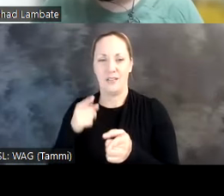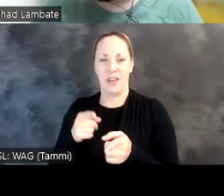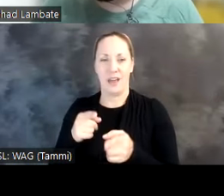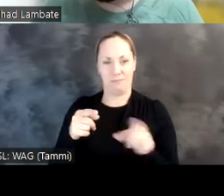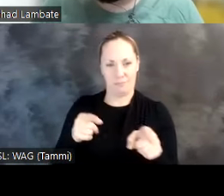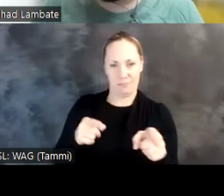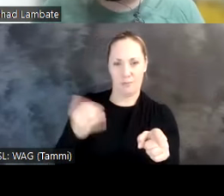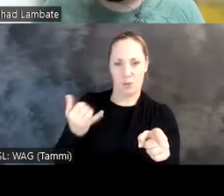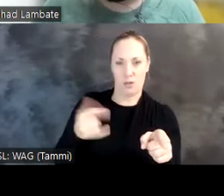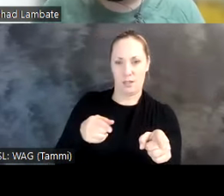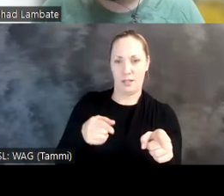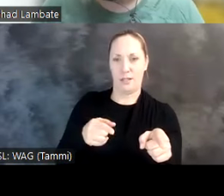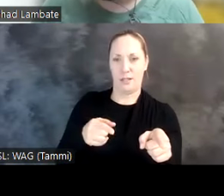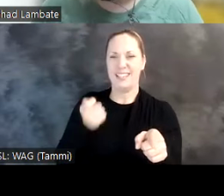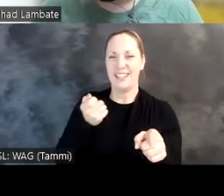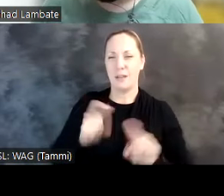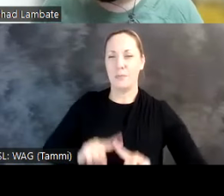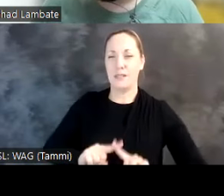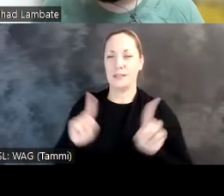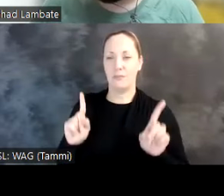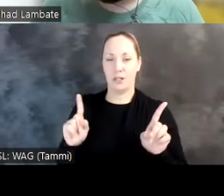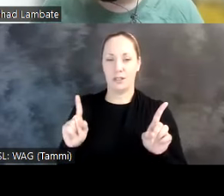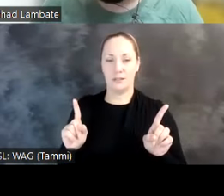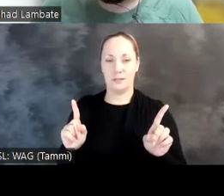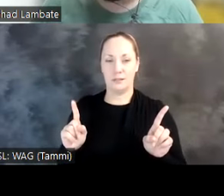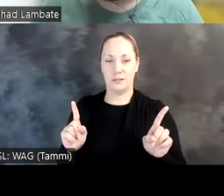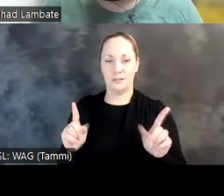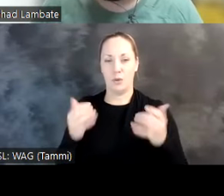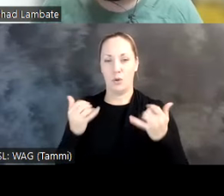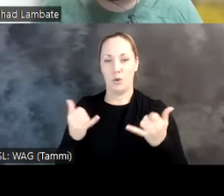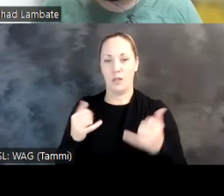a bit different. So currently it's